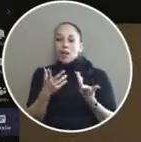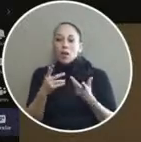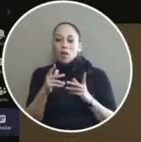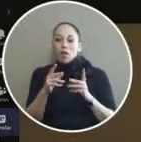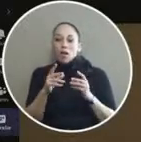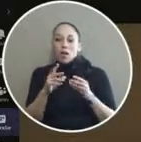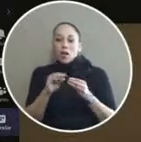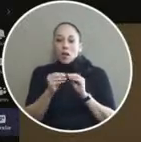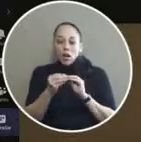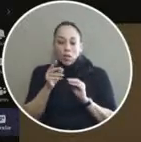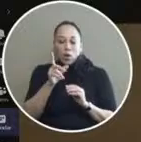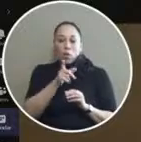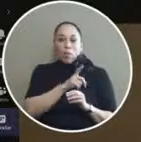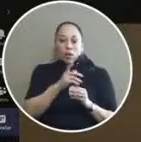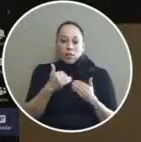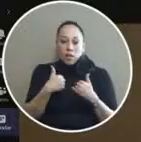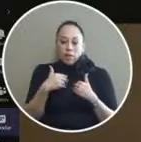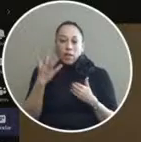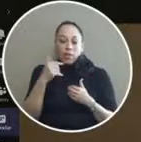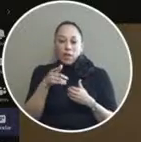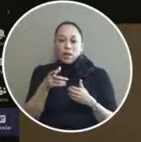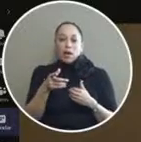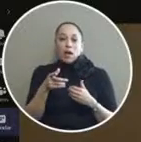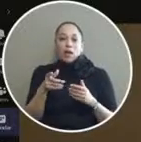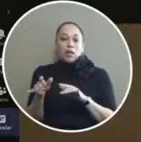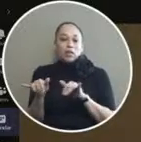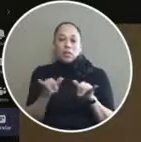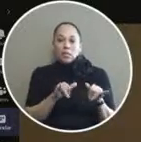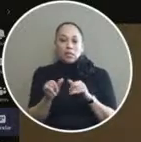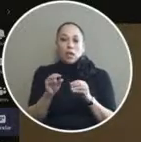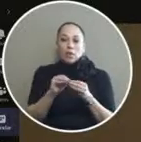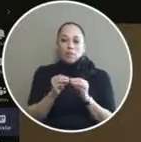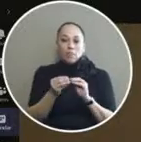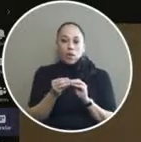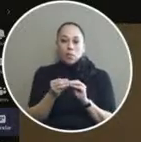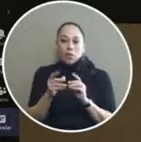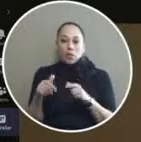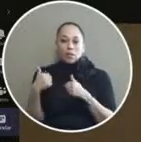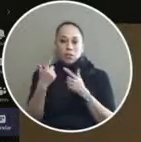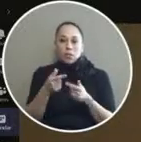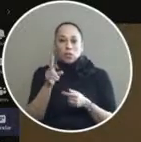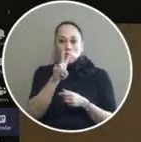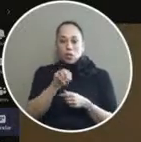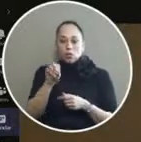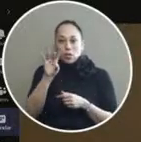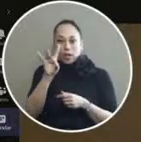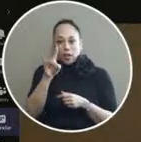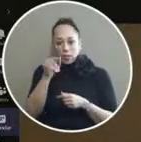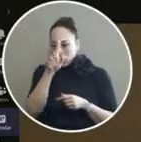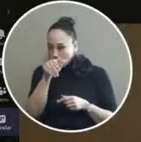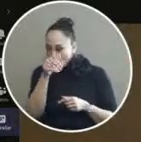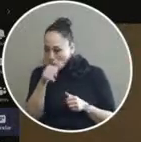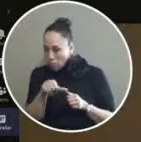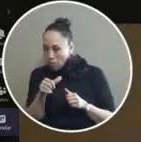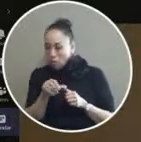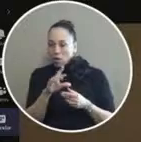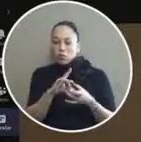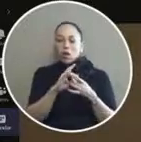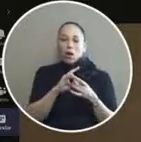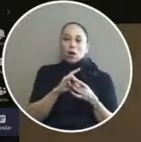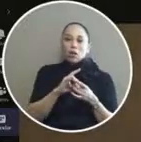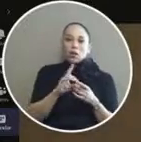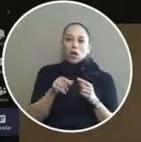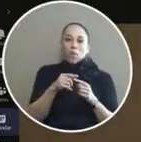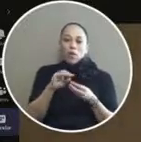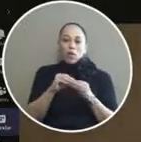personnel that the police force has, because they haven't been to the same numbers they were since 2008, if you recall, in terms of the number